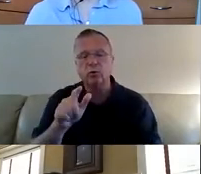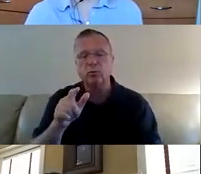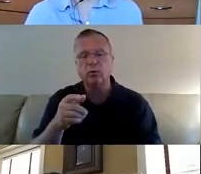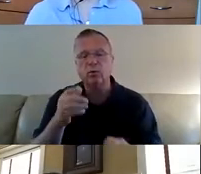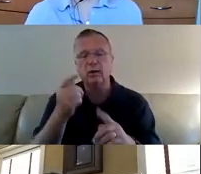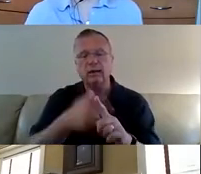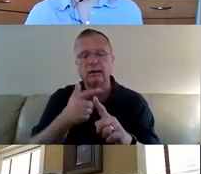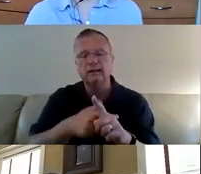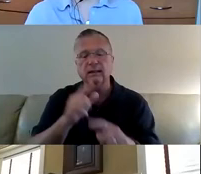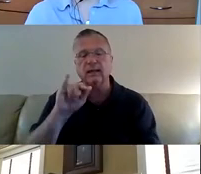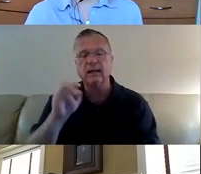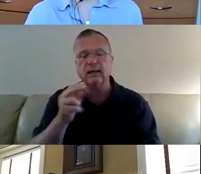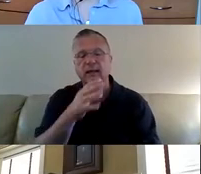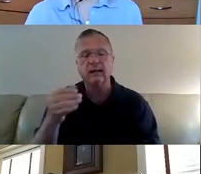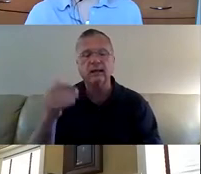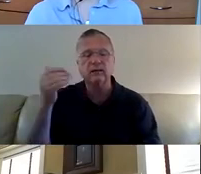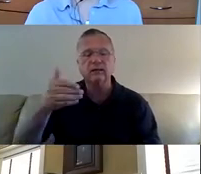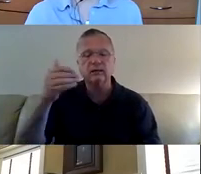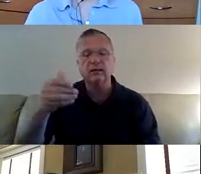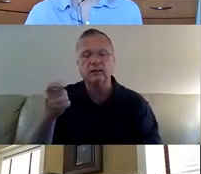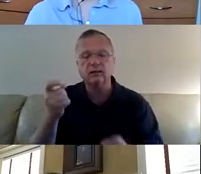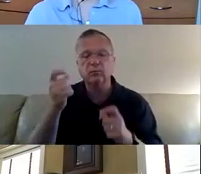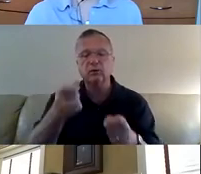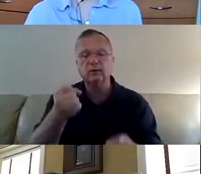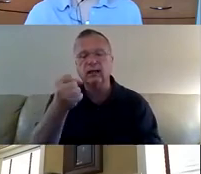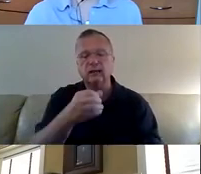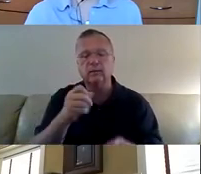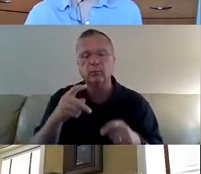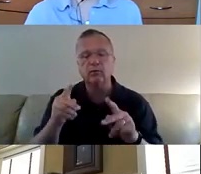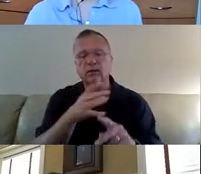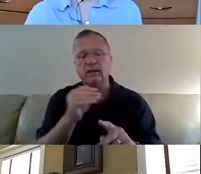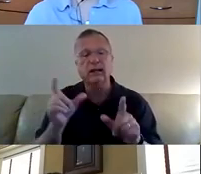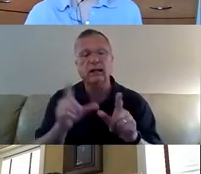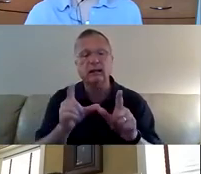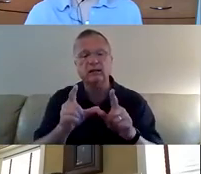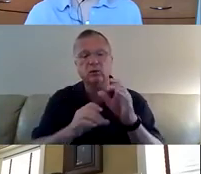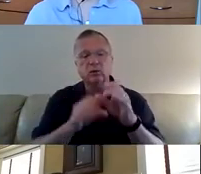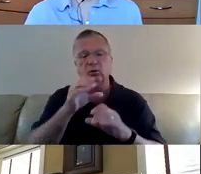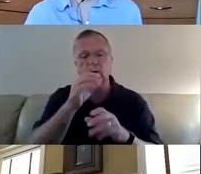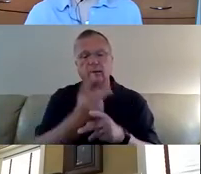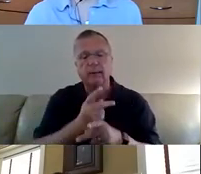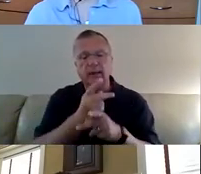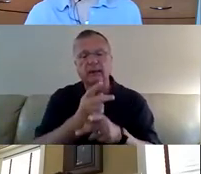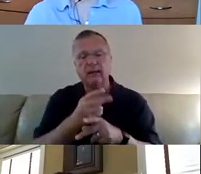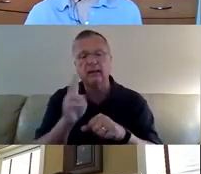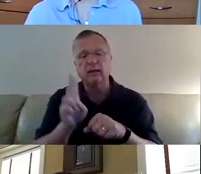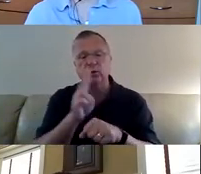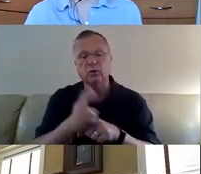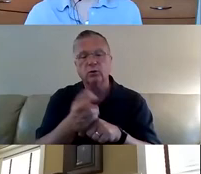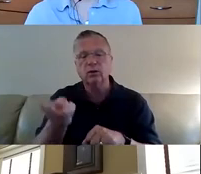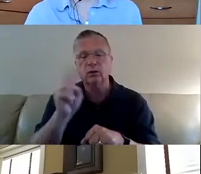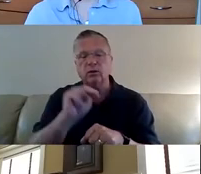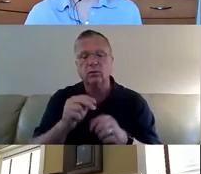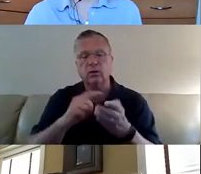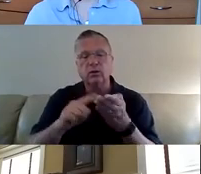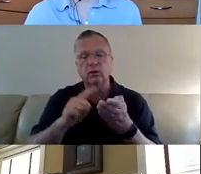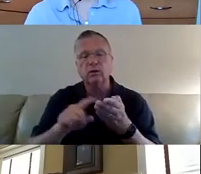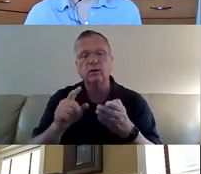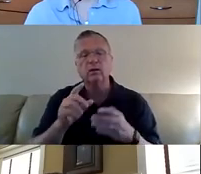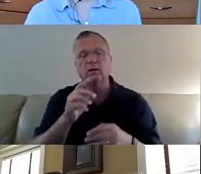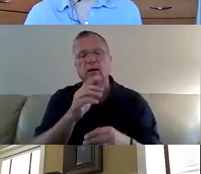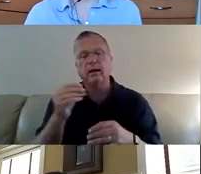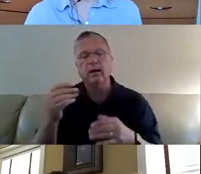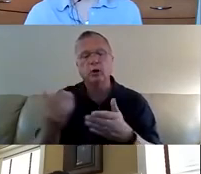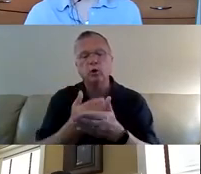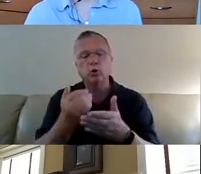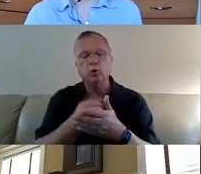successors and assigns the privilege and license to construct, maintain, and use at their own cost and expense a new concrete and